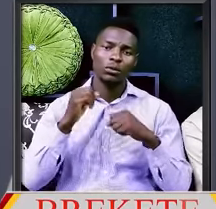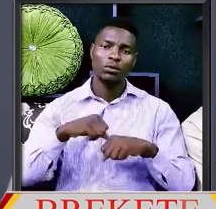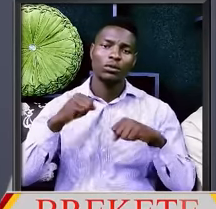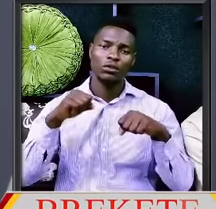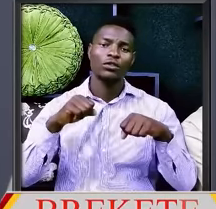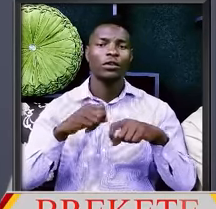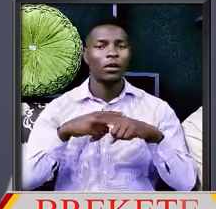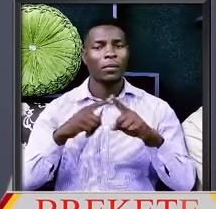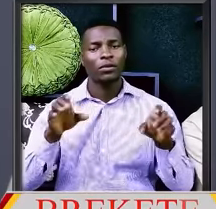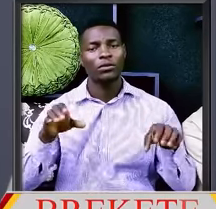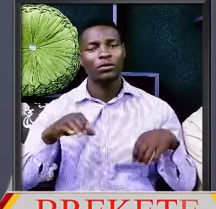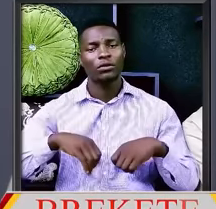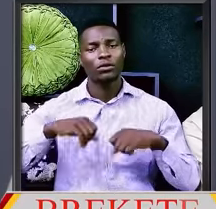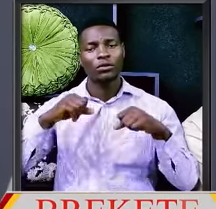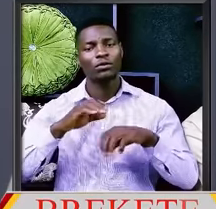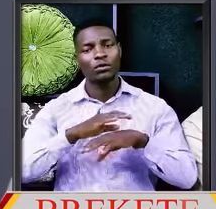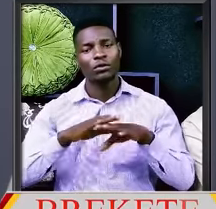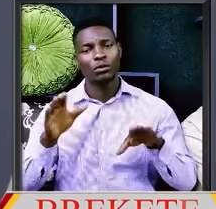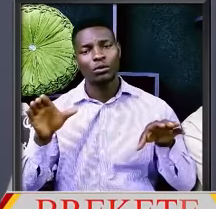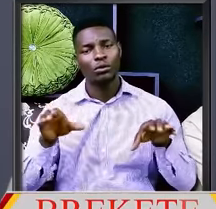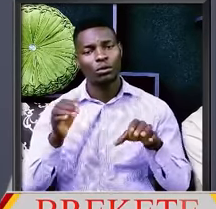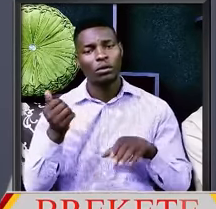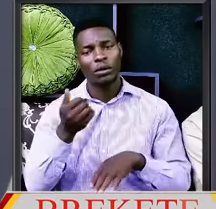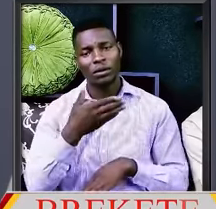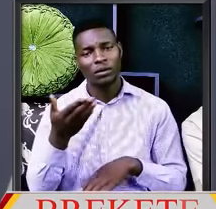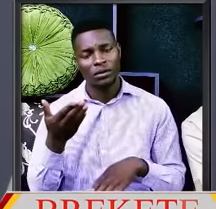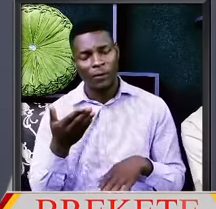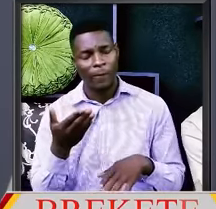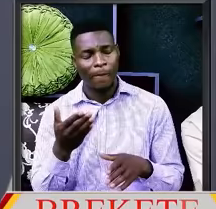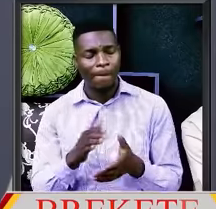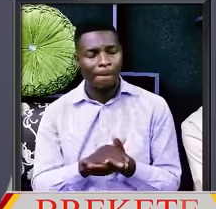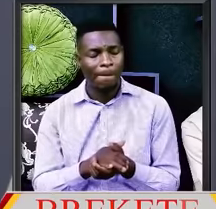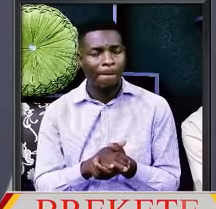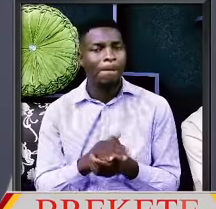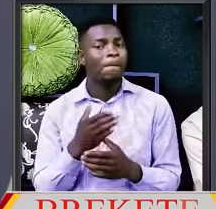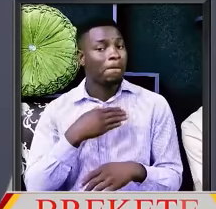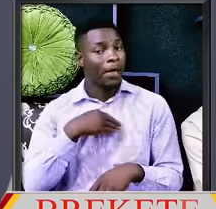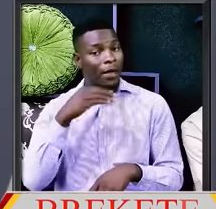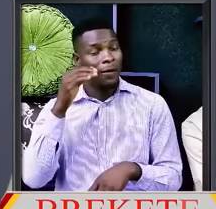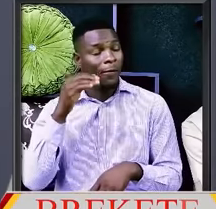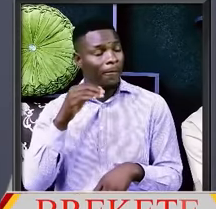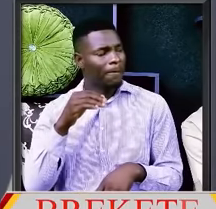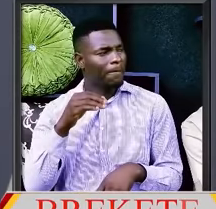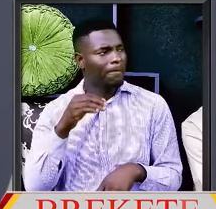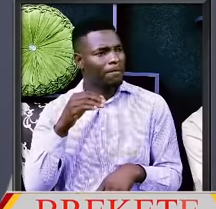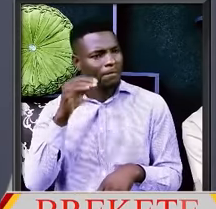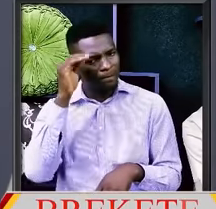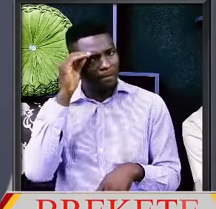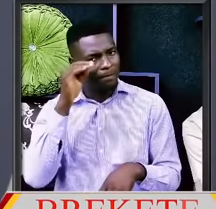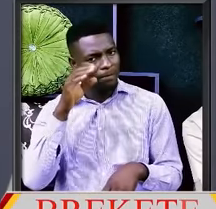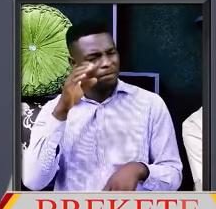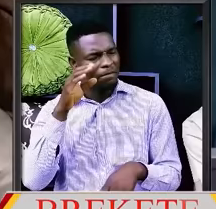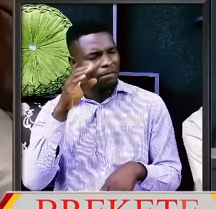the brother can't die. Now they can't go bury the brother for that our land. So my brother can't. Well, the man don't